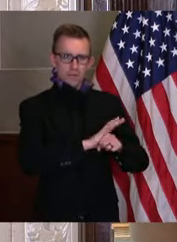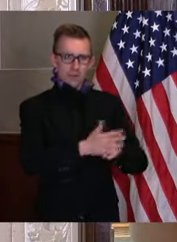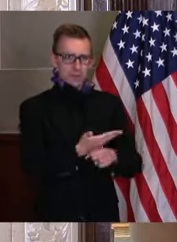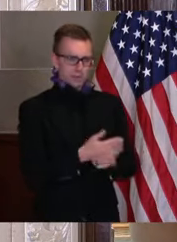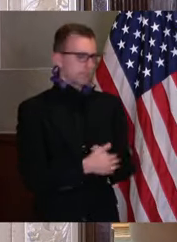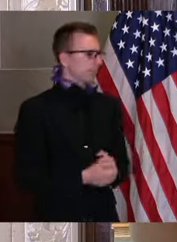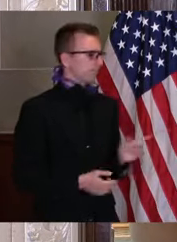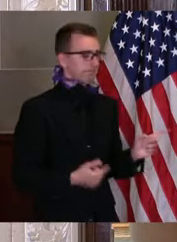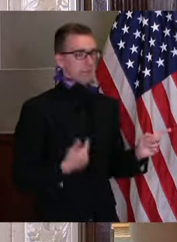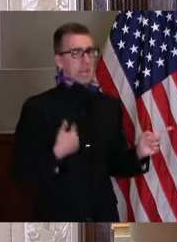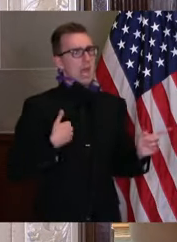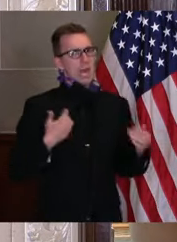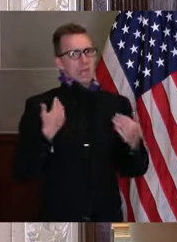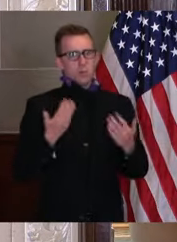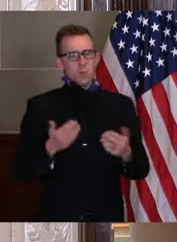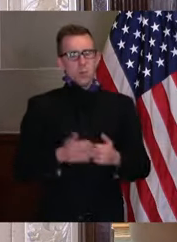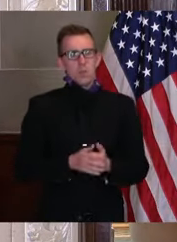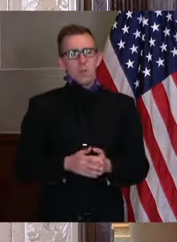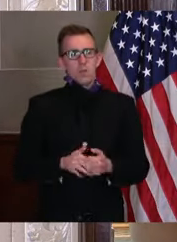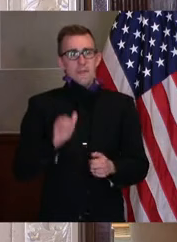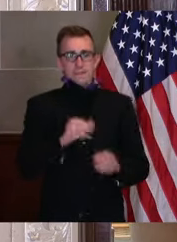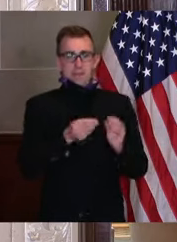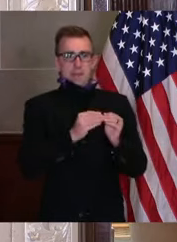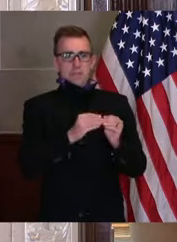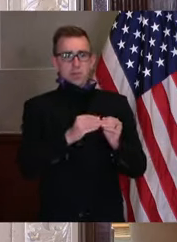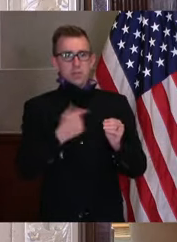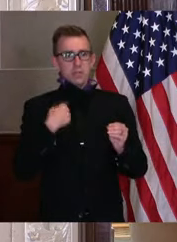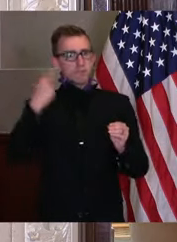I don't know that number.